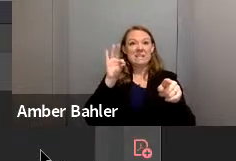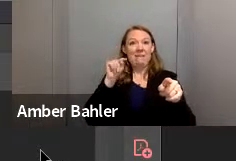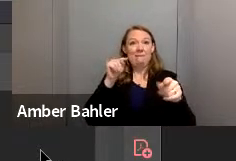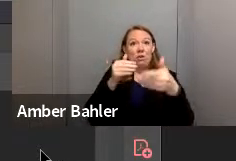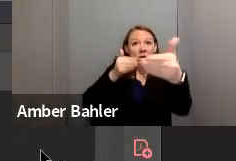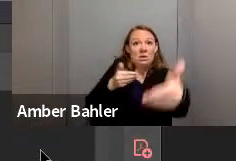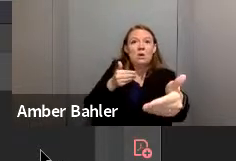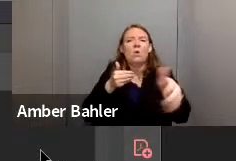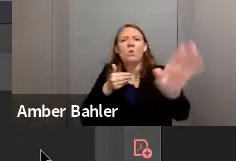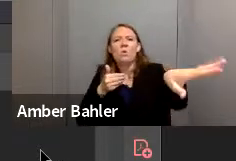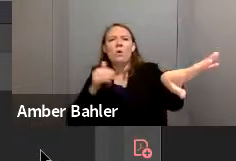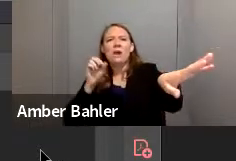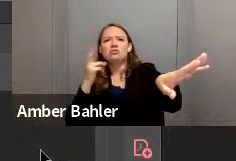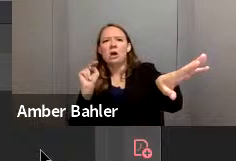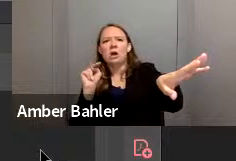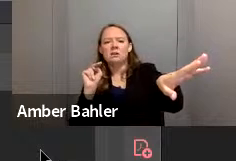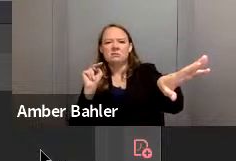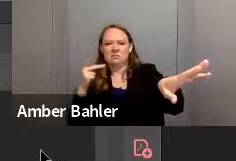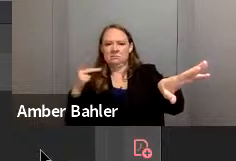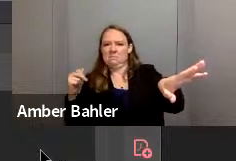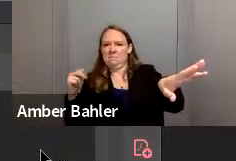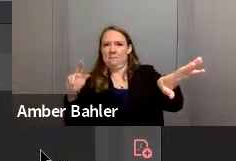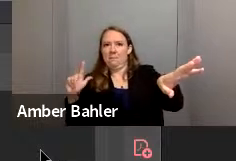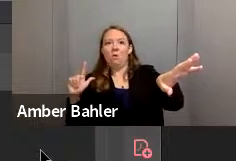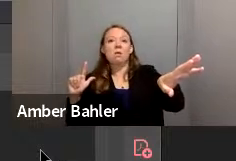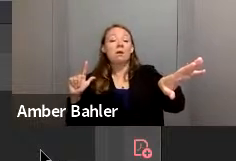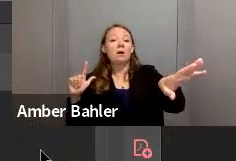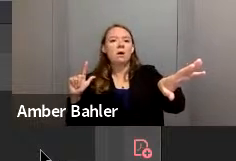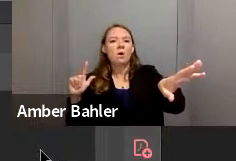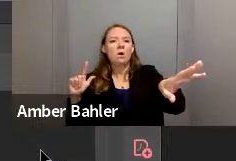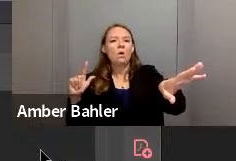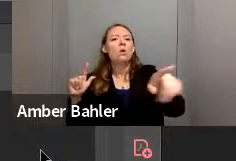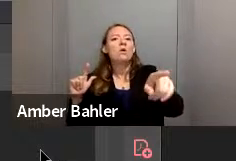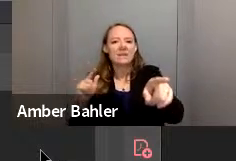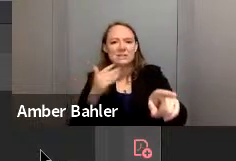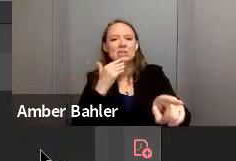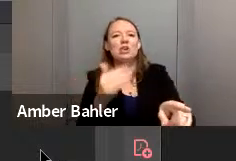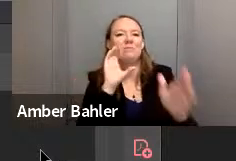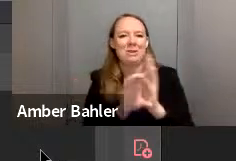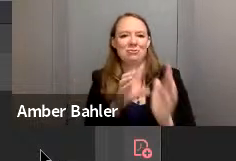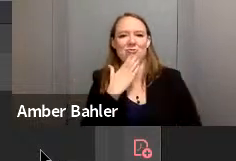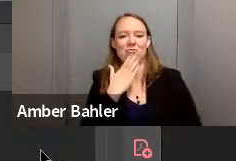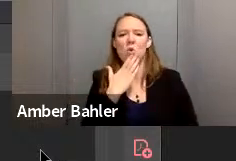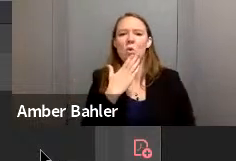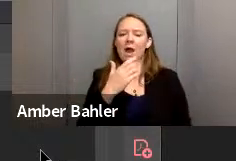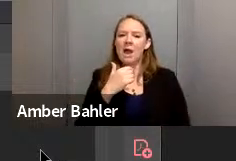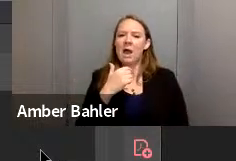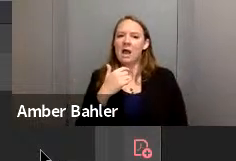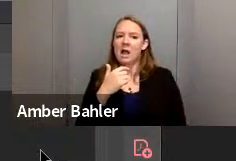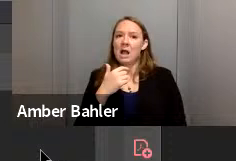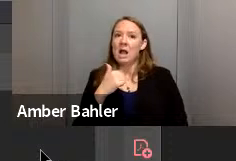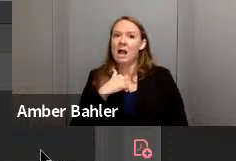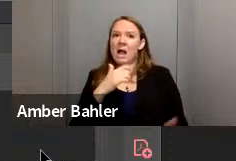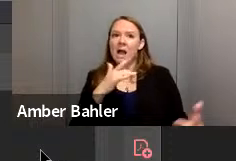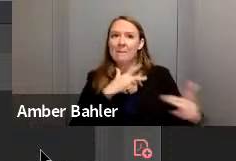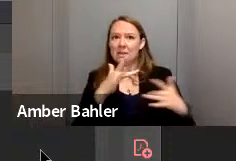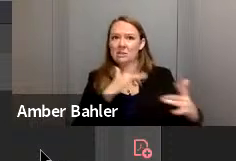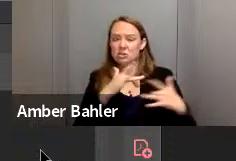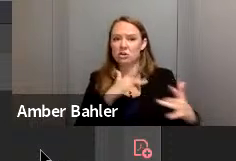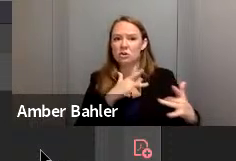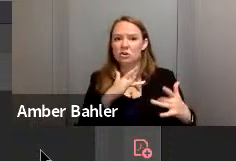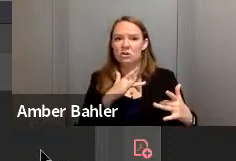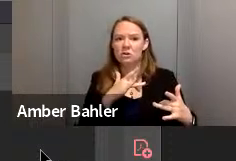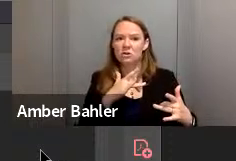John, before you, okay, this is actually good too. I have a concern about the placement of